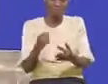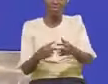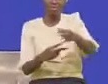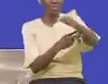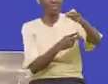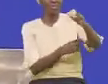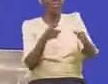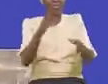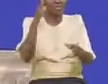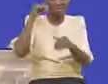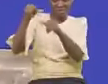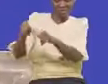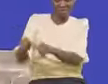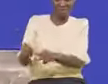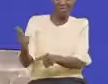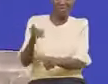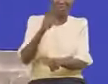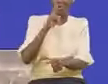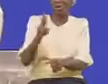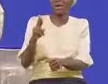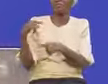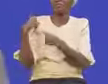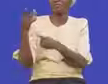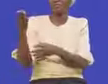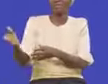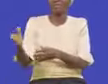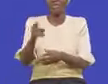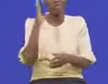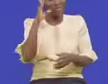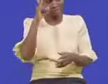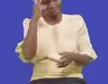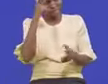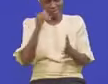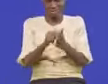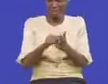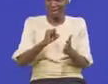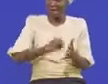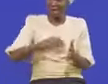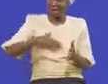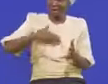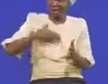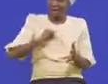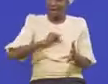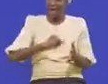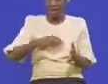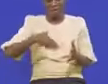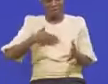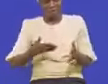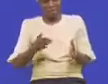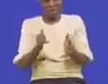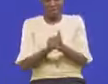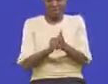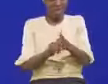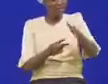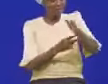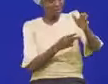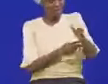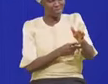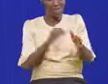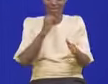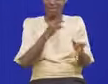you are. Laga koto no filelea. I wish there were a bridge that can take me to the other side. Ano